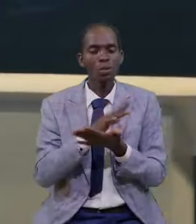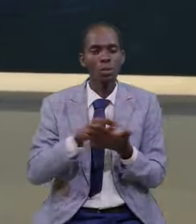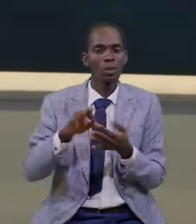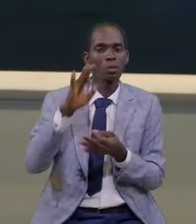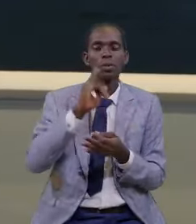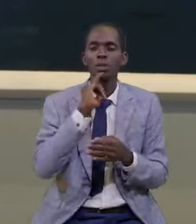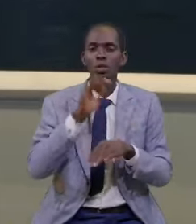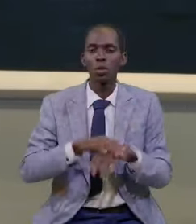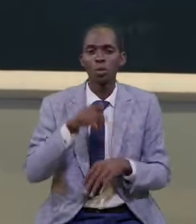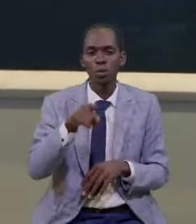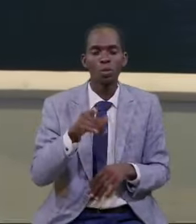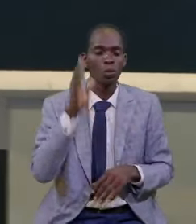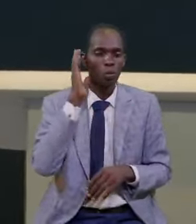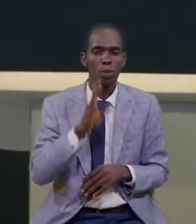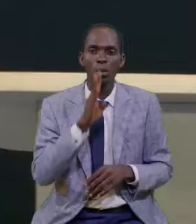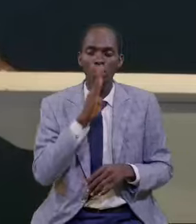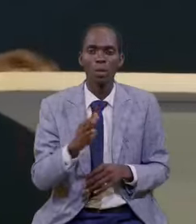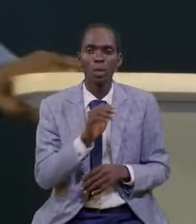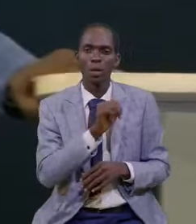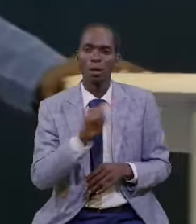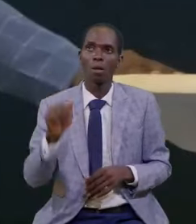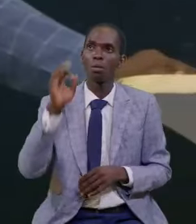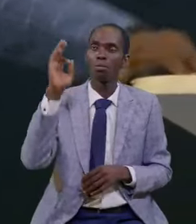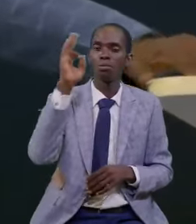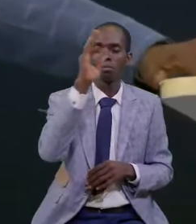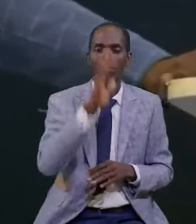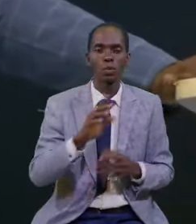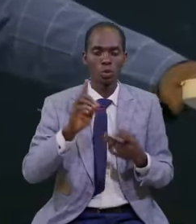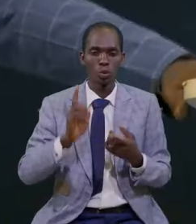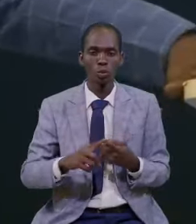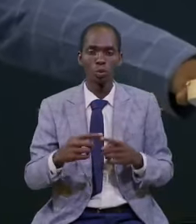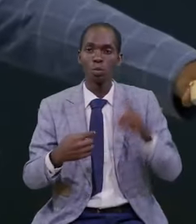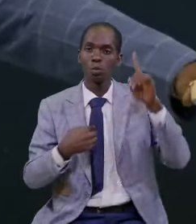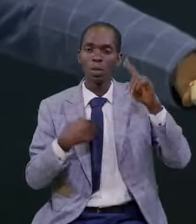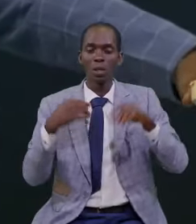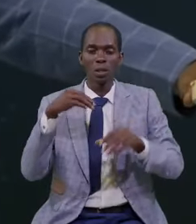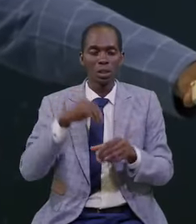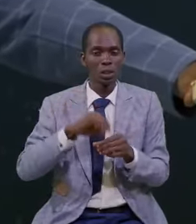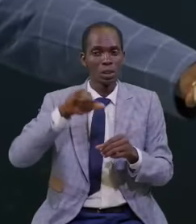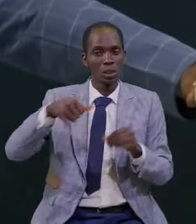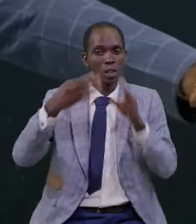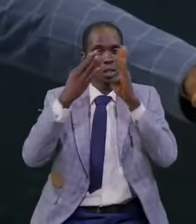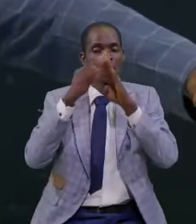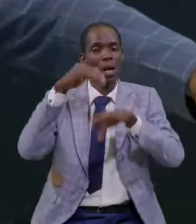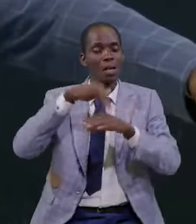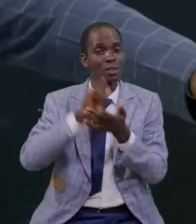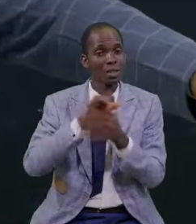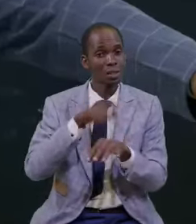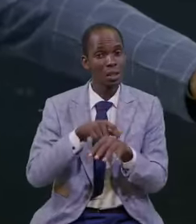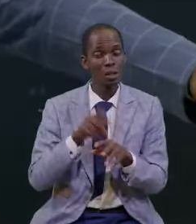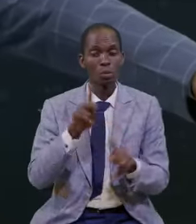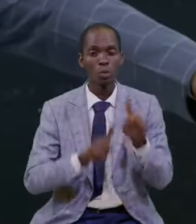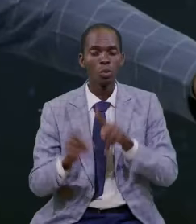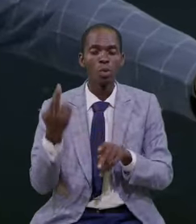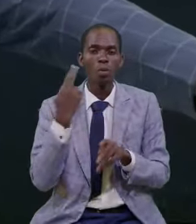witnesses unto me in Jerusalem. At that time, they were fearful of Jerusalem. They were fearful